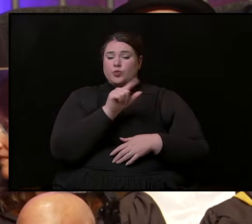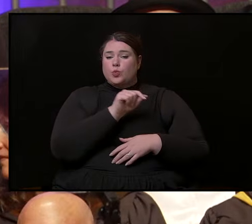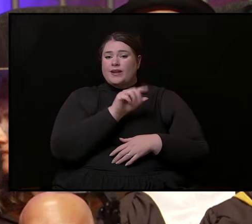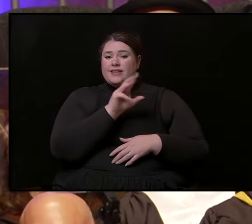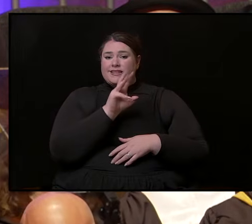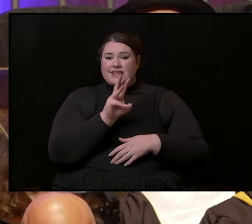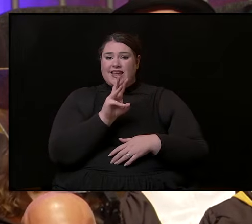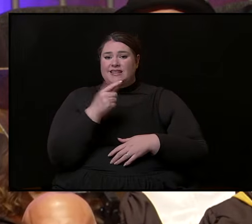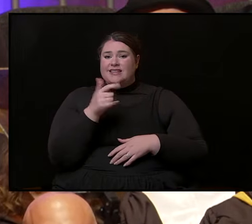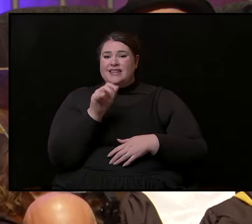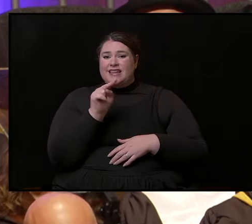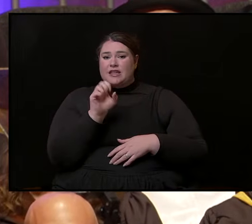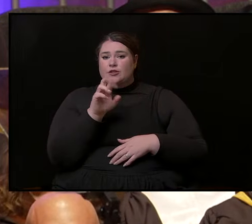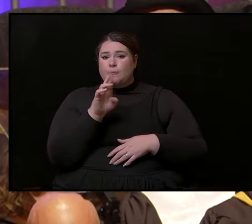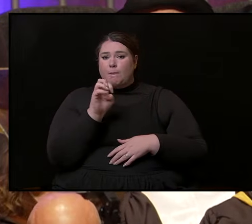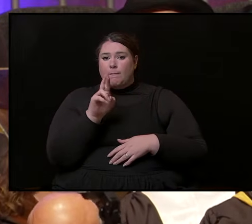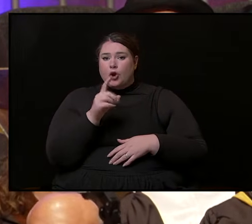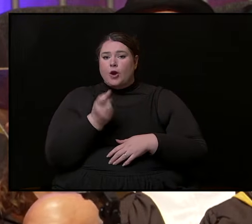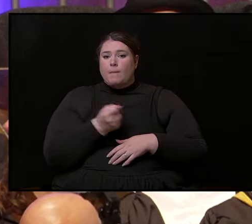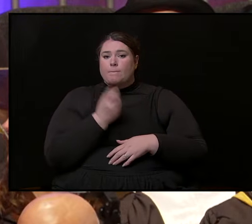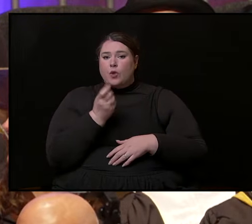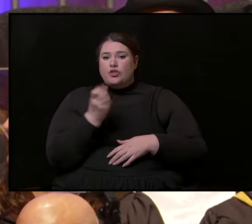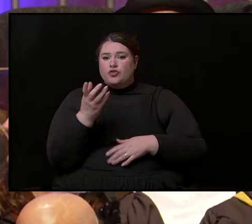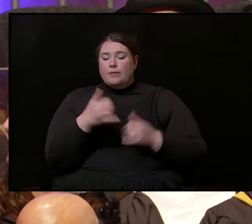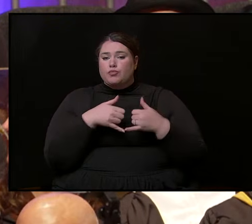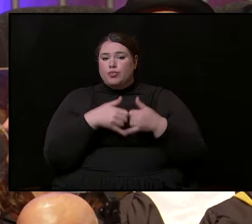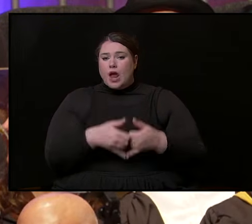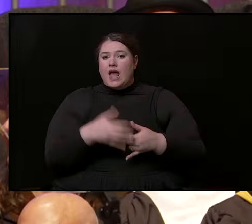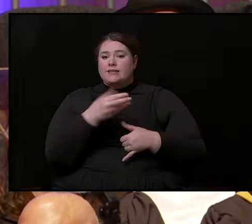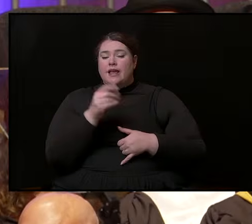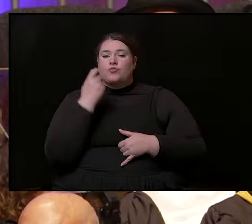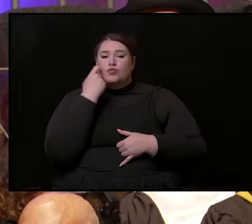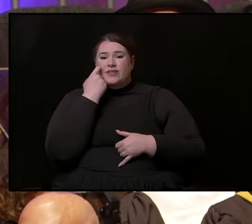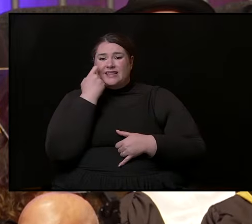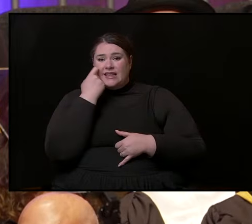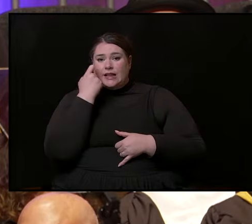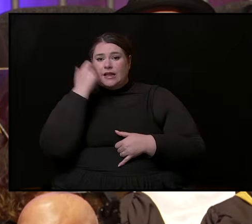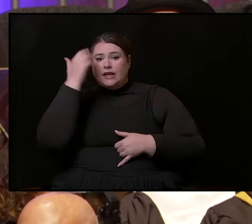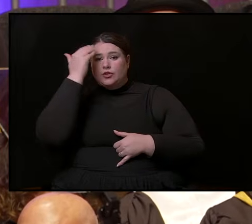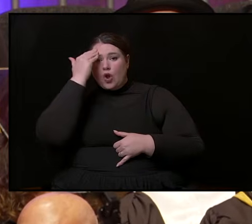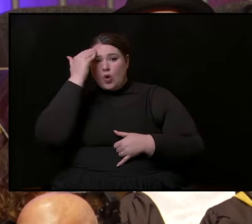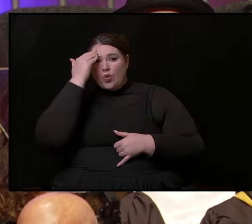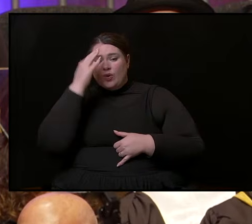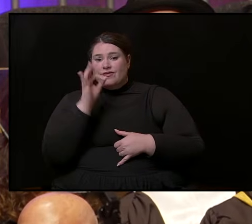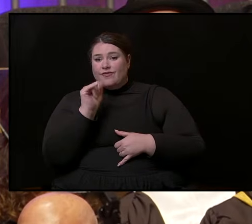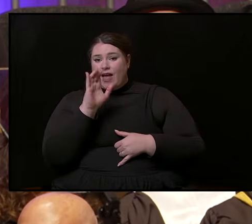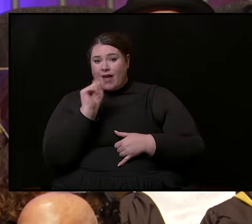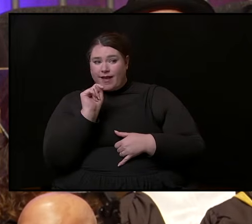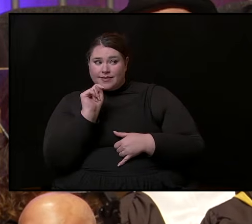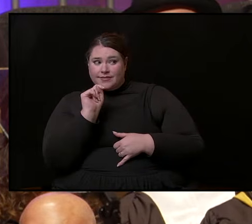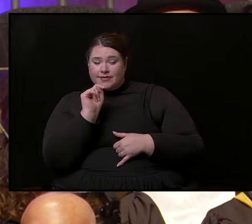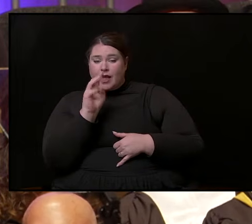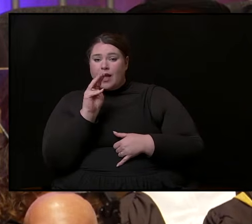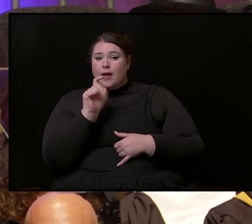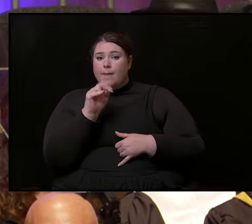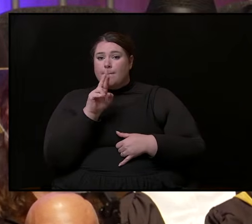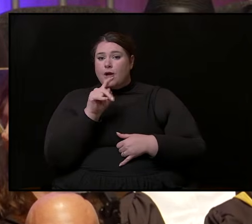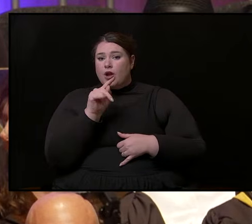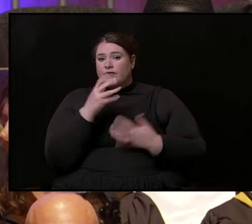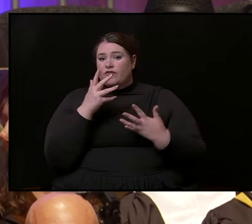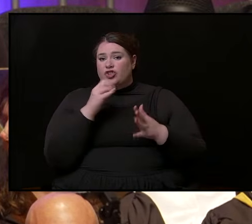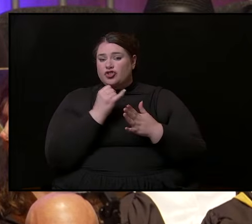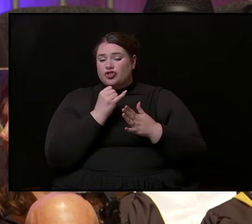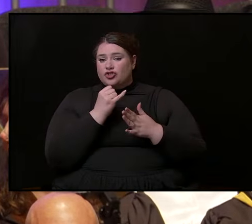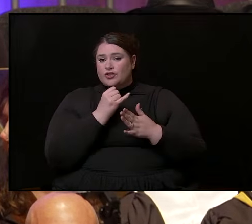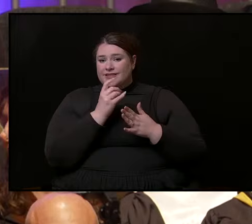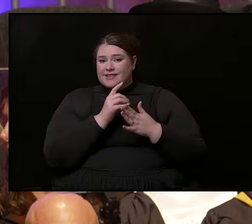Ginsberg Poetry Prize. And a little recently known fact, Martin designed our MICA